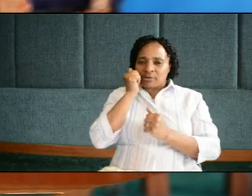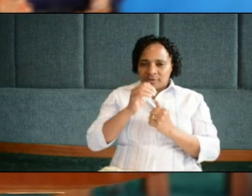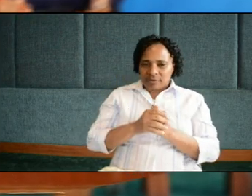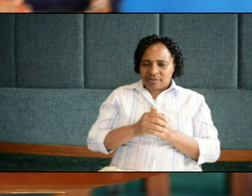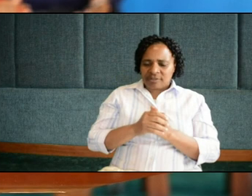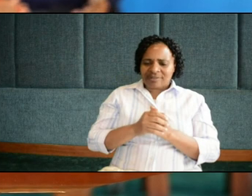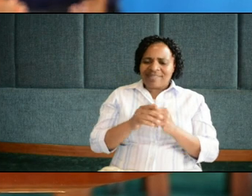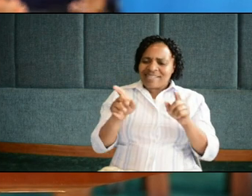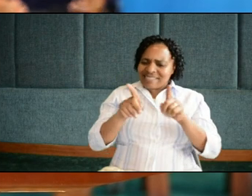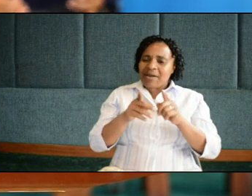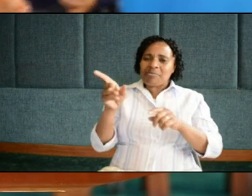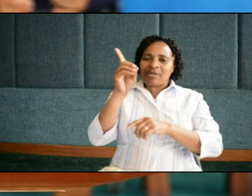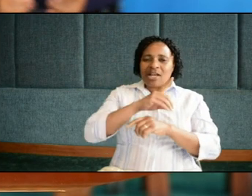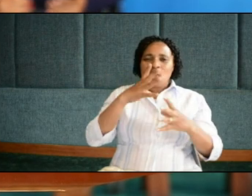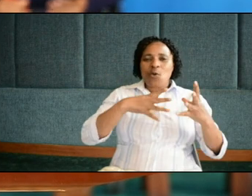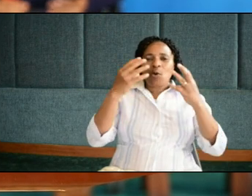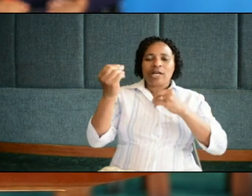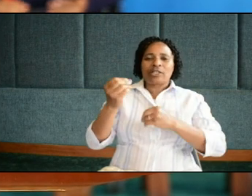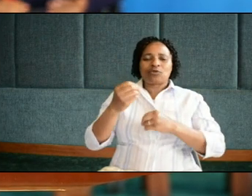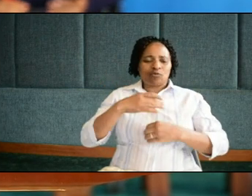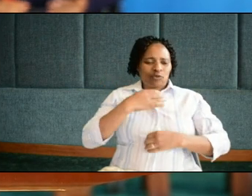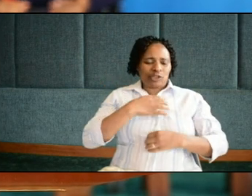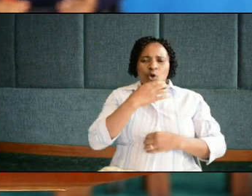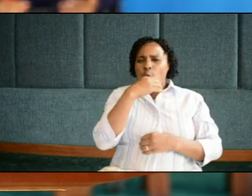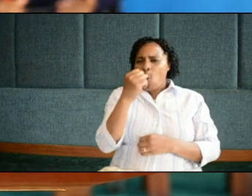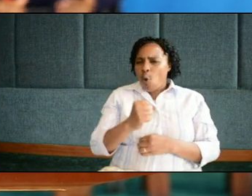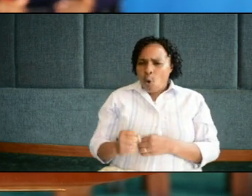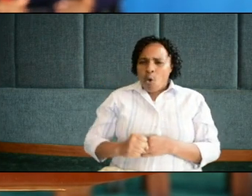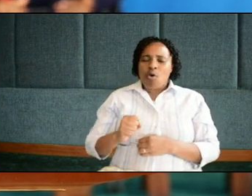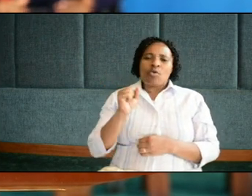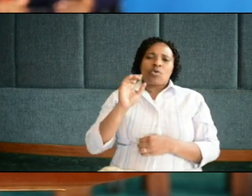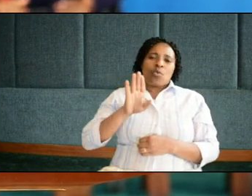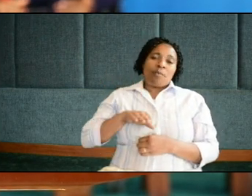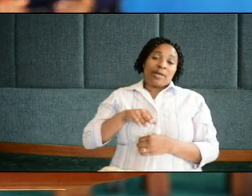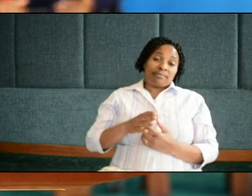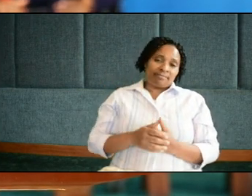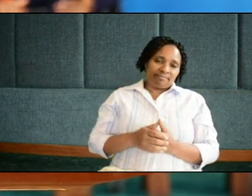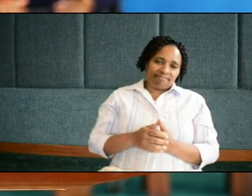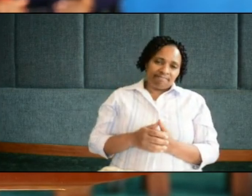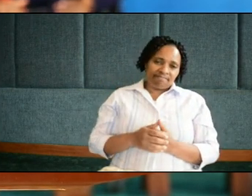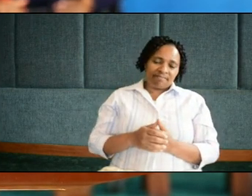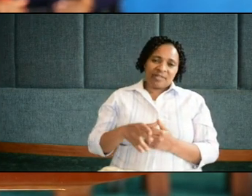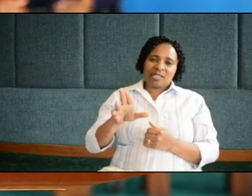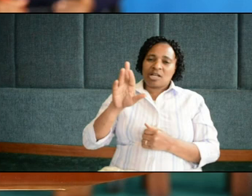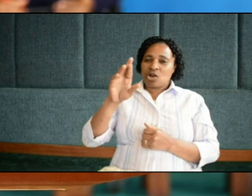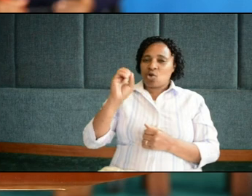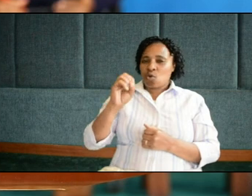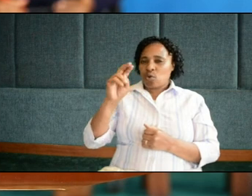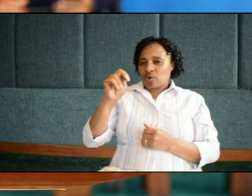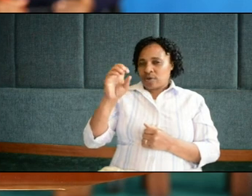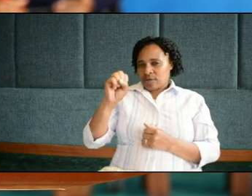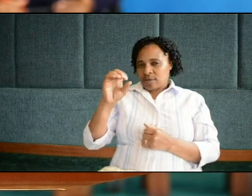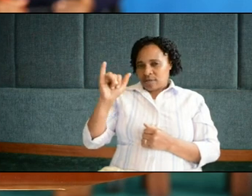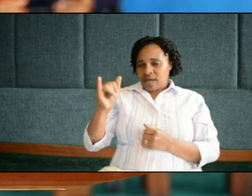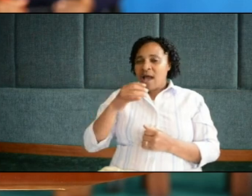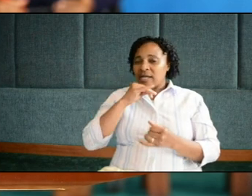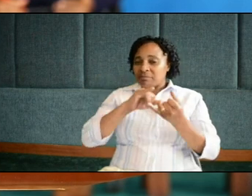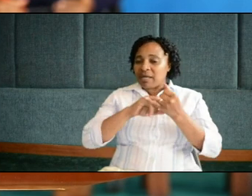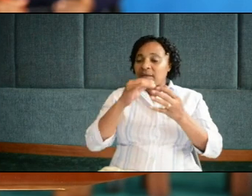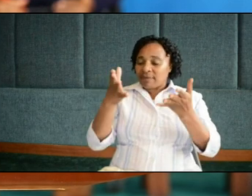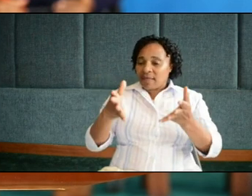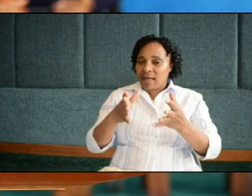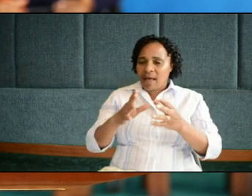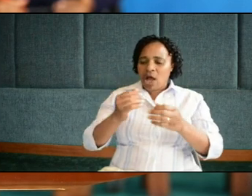On that very day, he went to visit an old woman. The woman was lonely, her husband was not there, and her daughter had moved to the